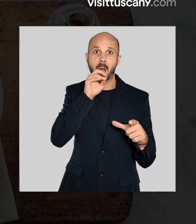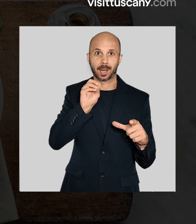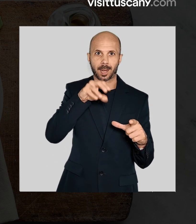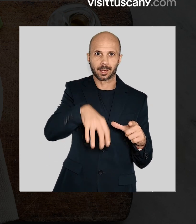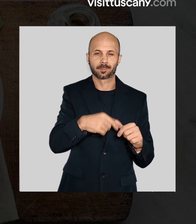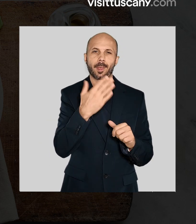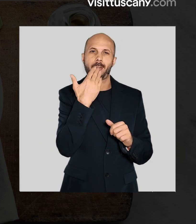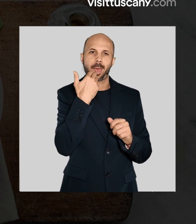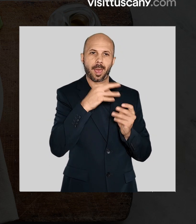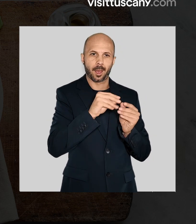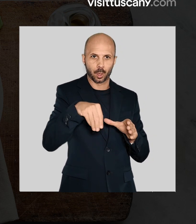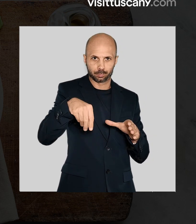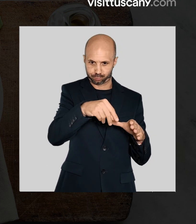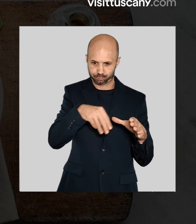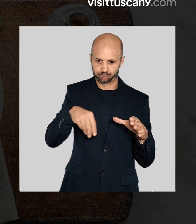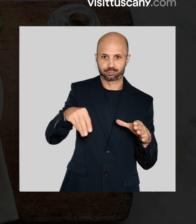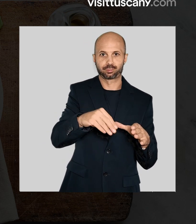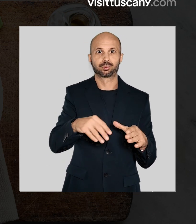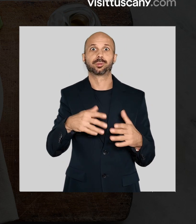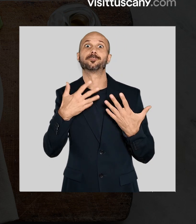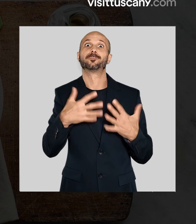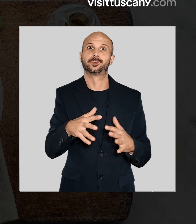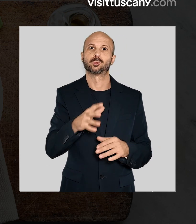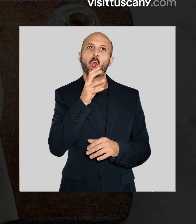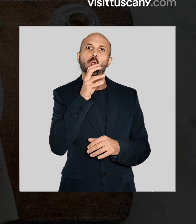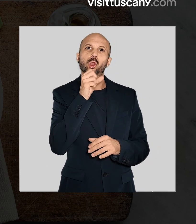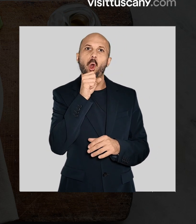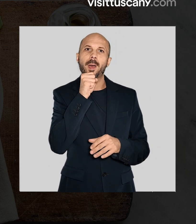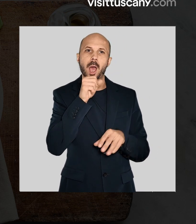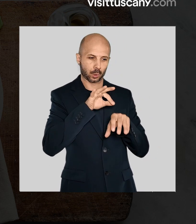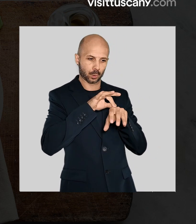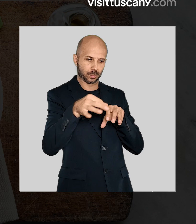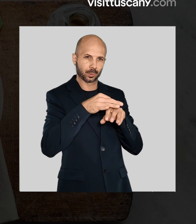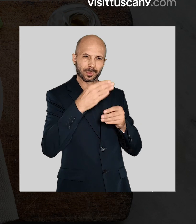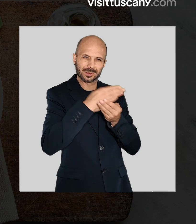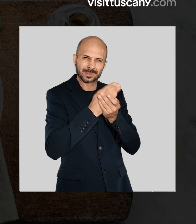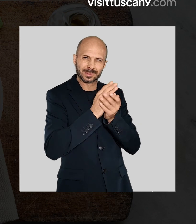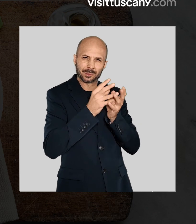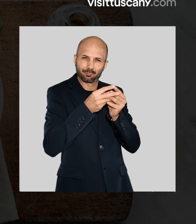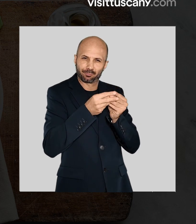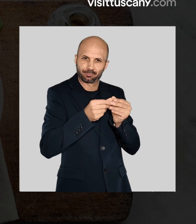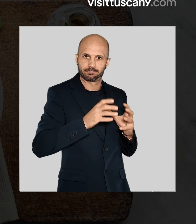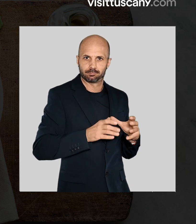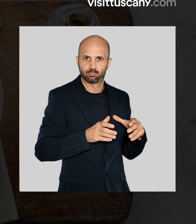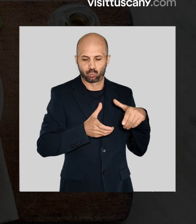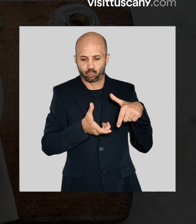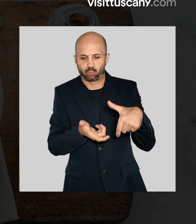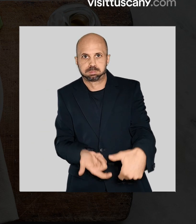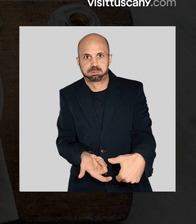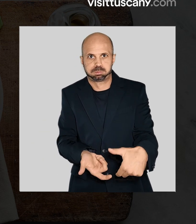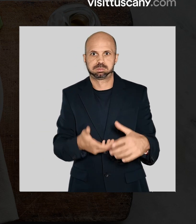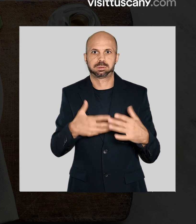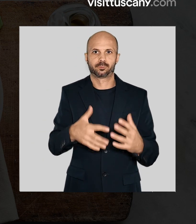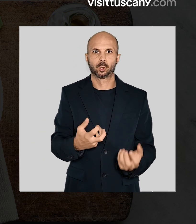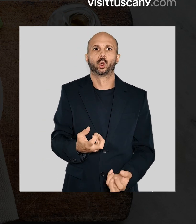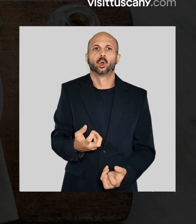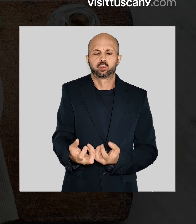Cover the bottom of a pot with extra virgin olive oil, add the garlic and dried chili pepper to taste.